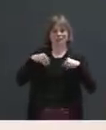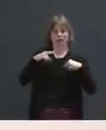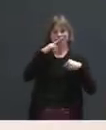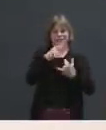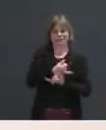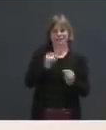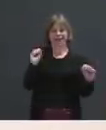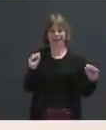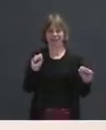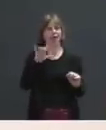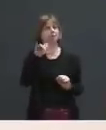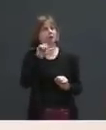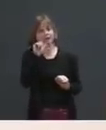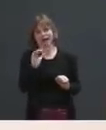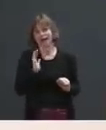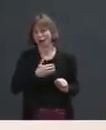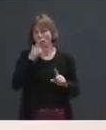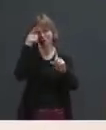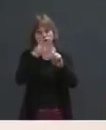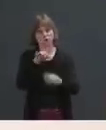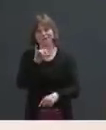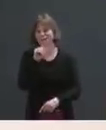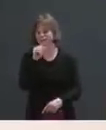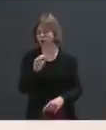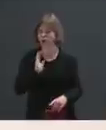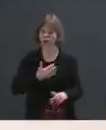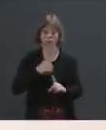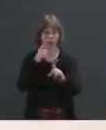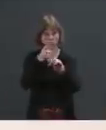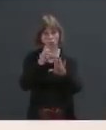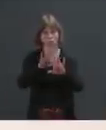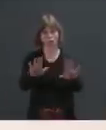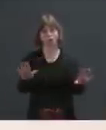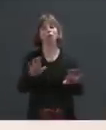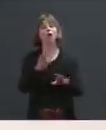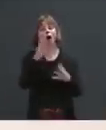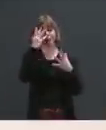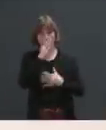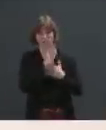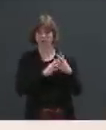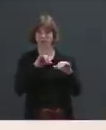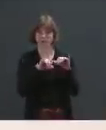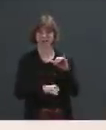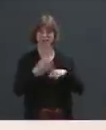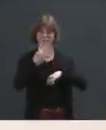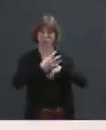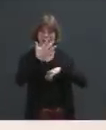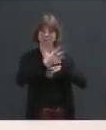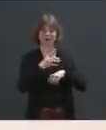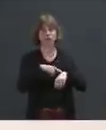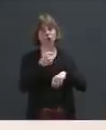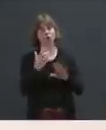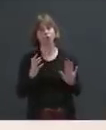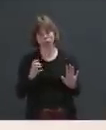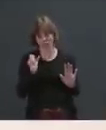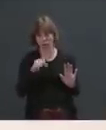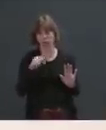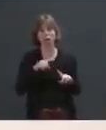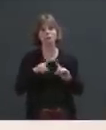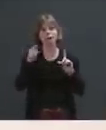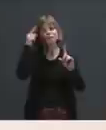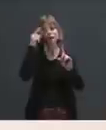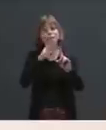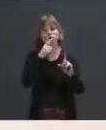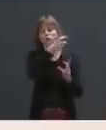our objective. That is not our goal. So some, unfortunately, did stay 4 days, 5 days, or longer. But the objective is to move them as quickly